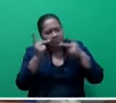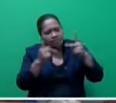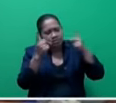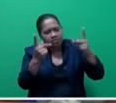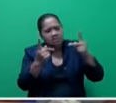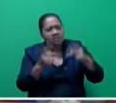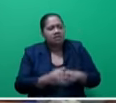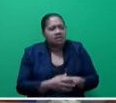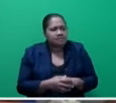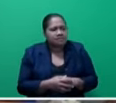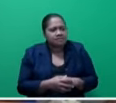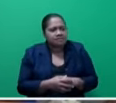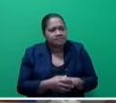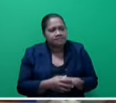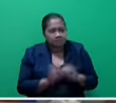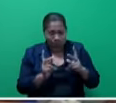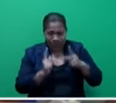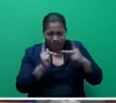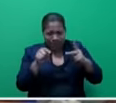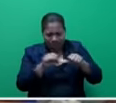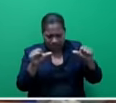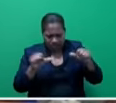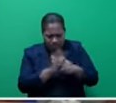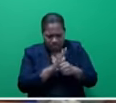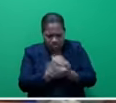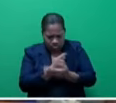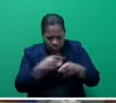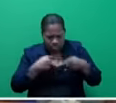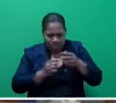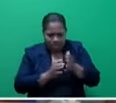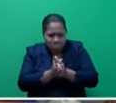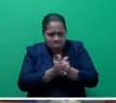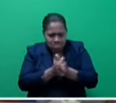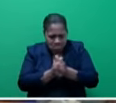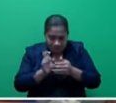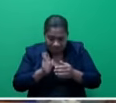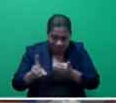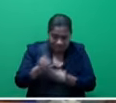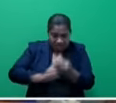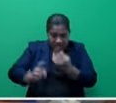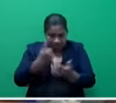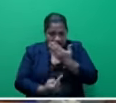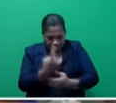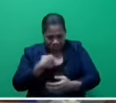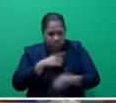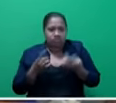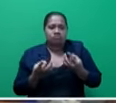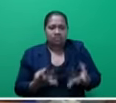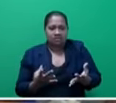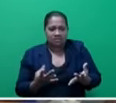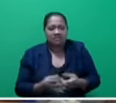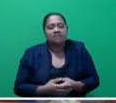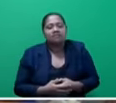to ensure we are more determined and resilient in facing any natural disaster that is coming on our way.